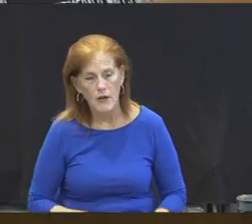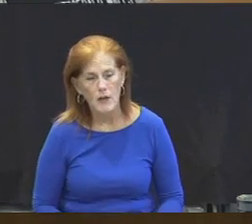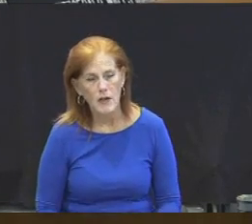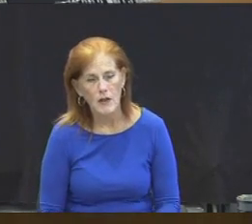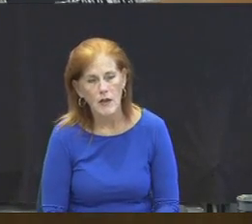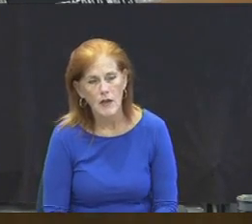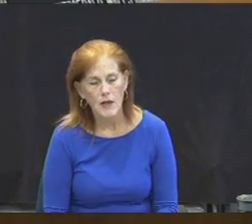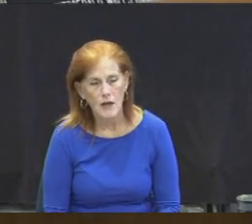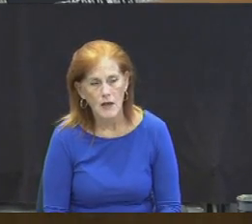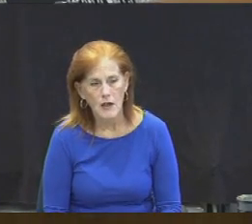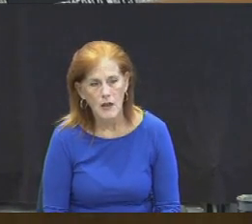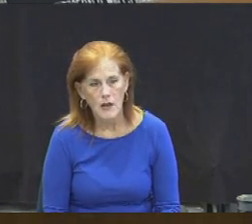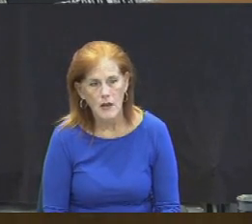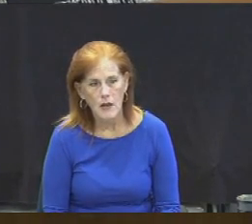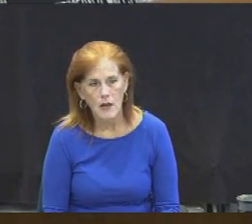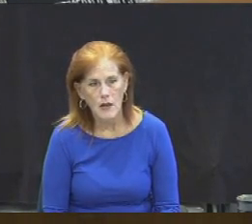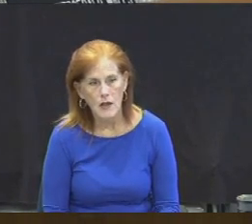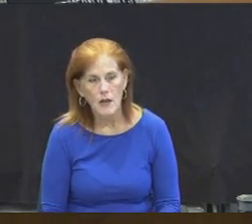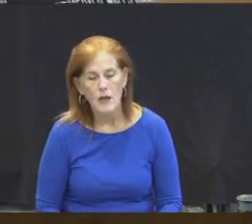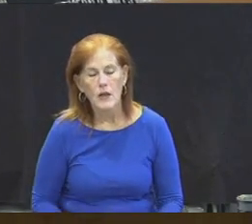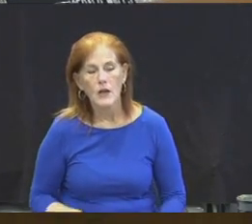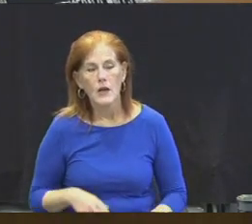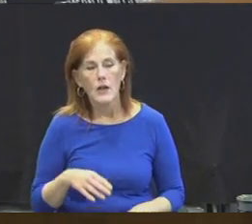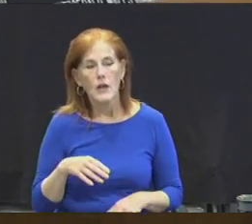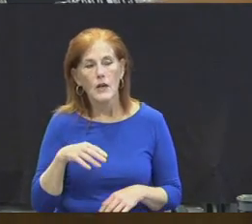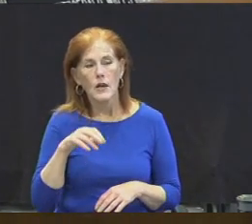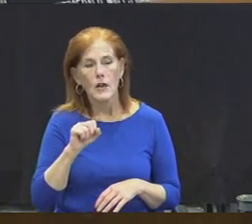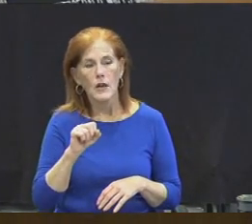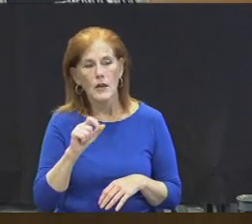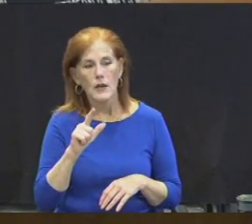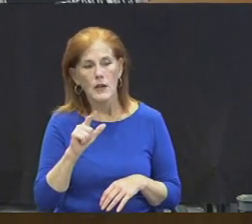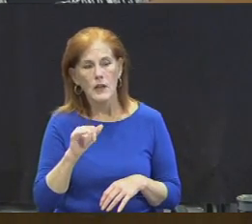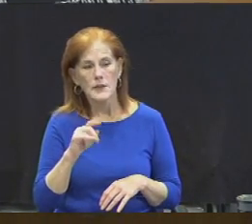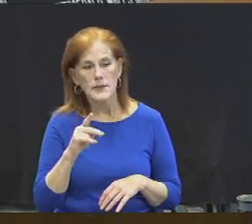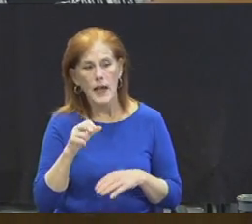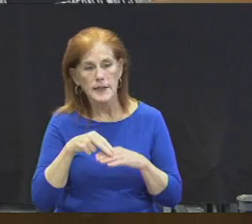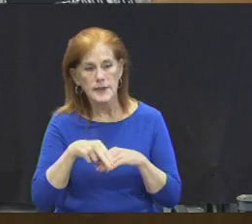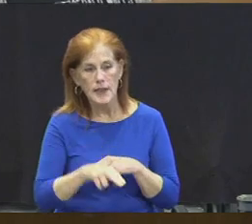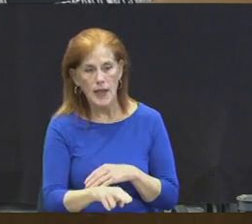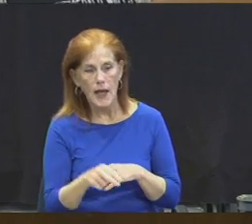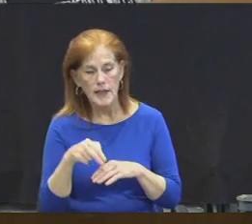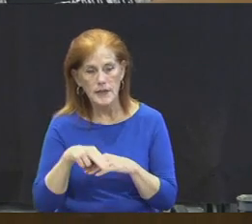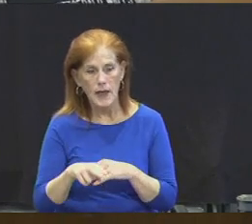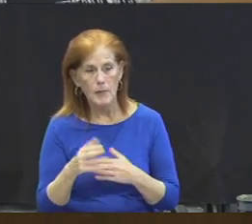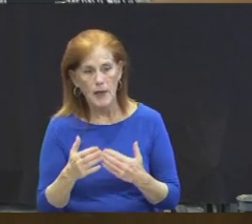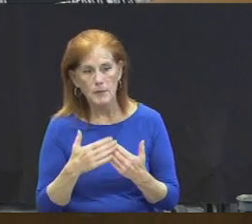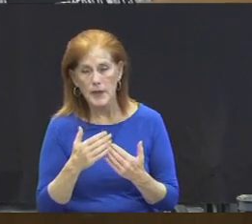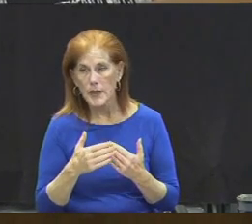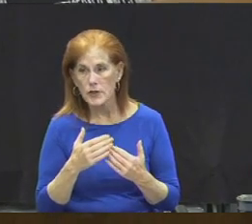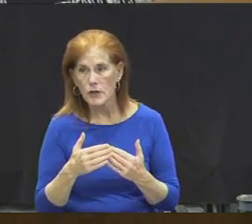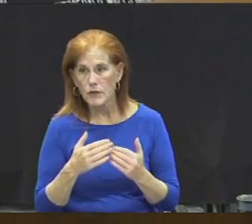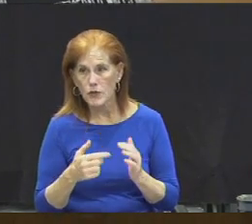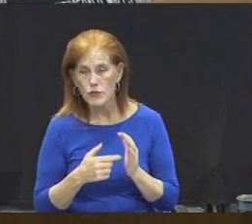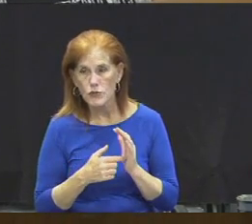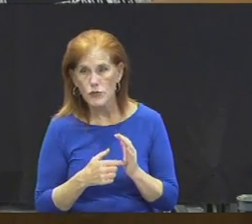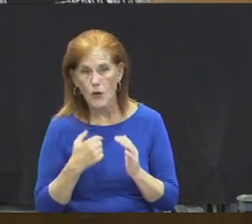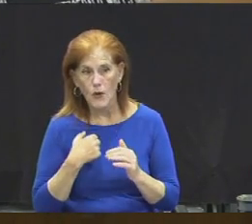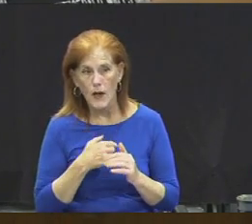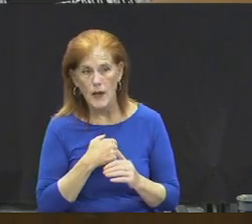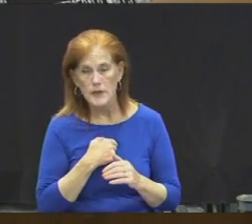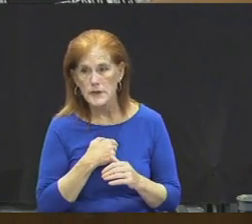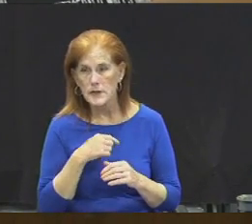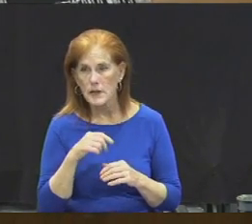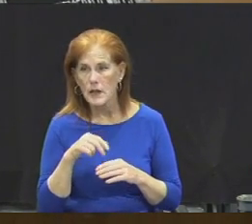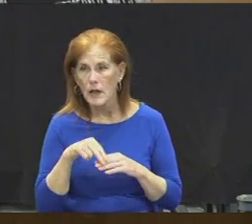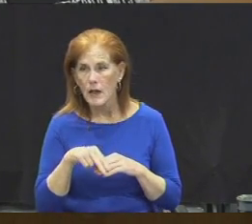then with the slides, and this may be easier to, if you are able to pull up the rendering of like where the